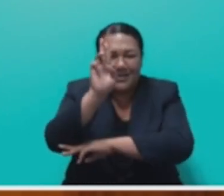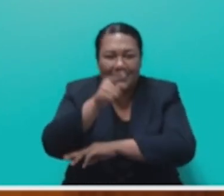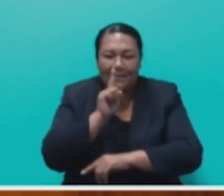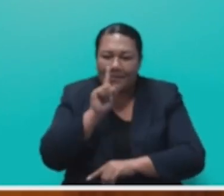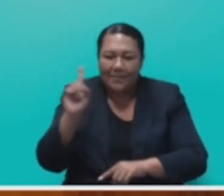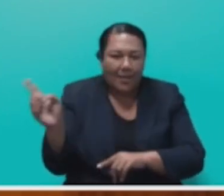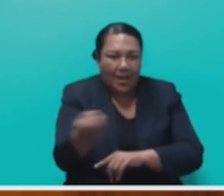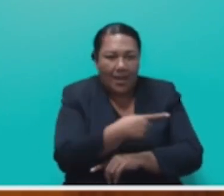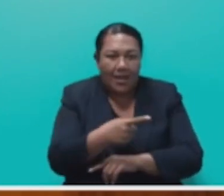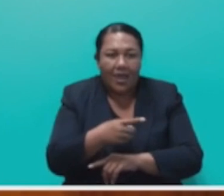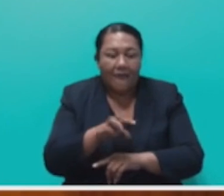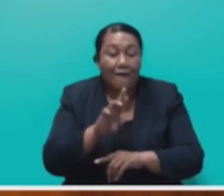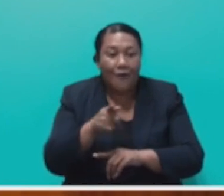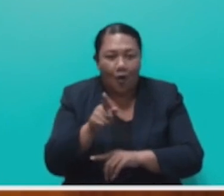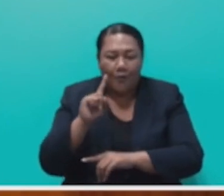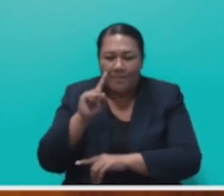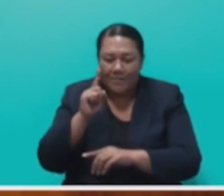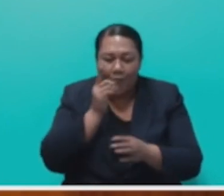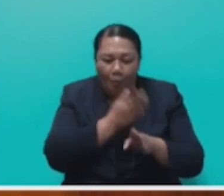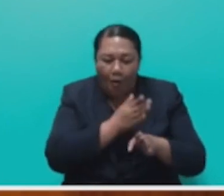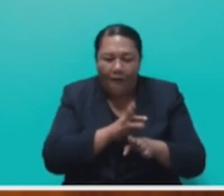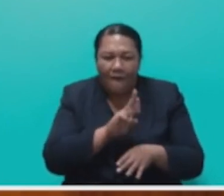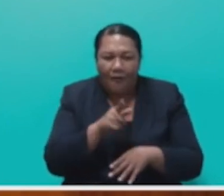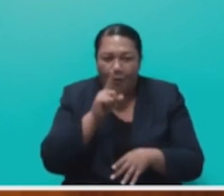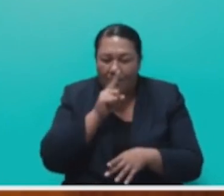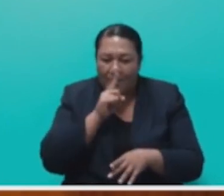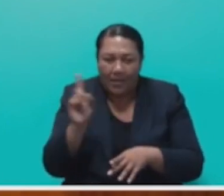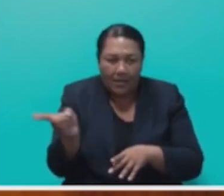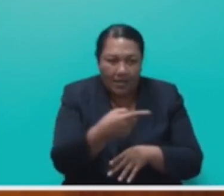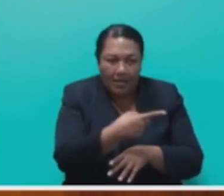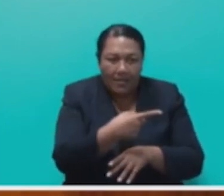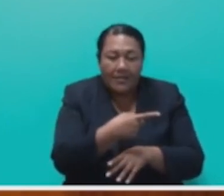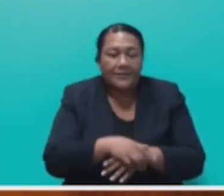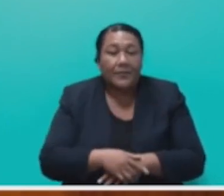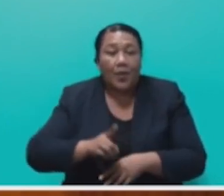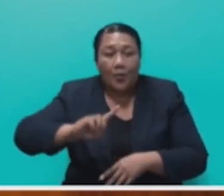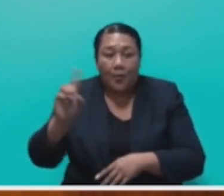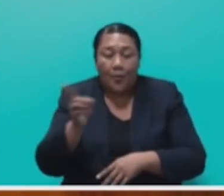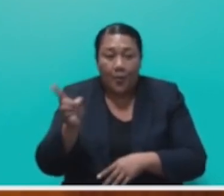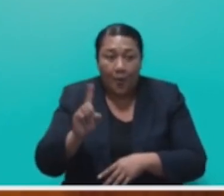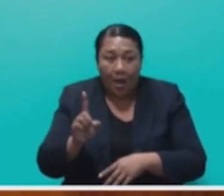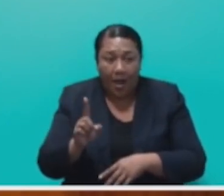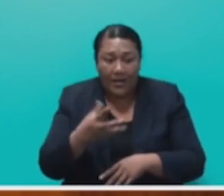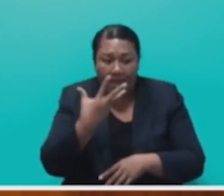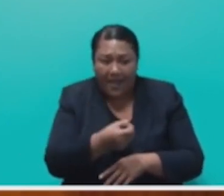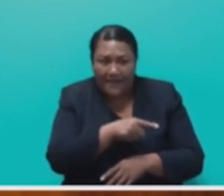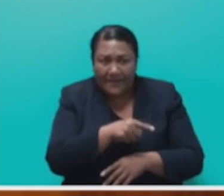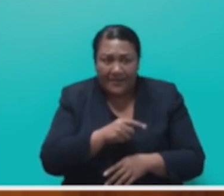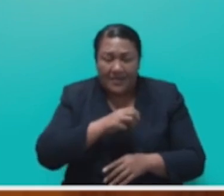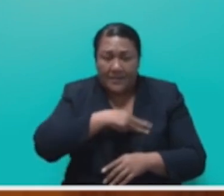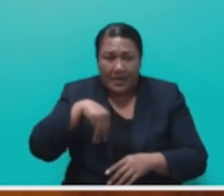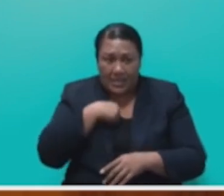people. What we do in this august House, Honourable Speaker, what transpires in a ministry, Honourable Speaker,